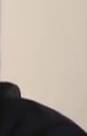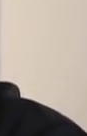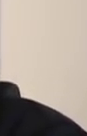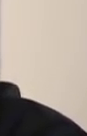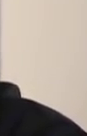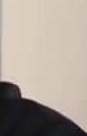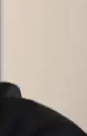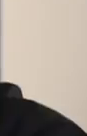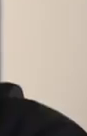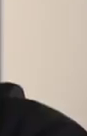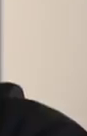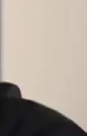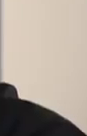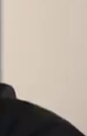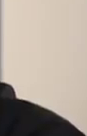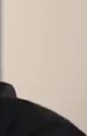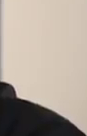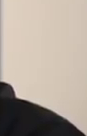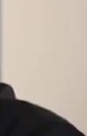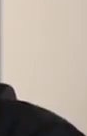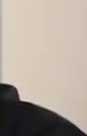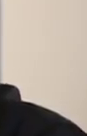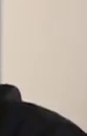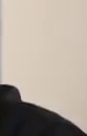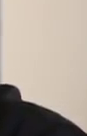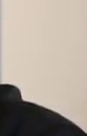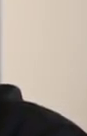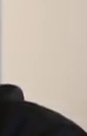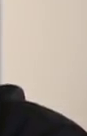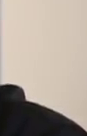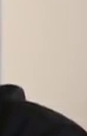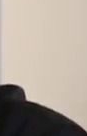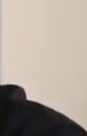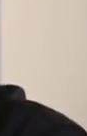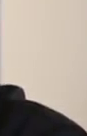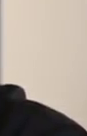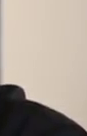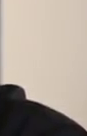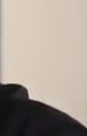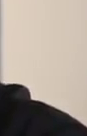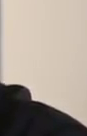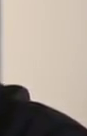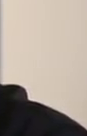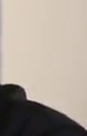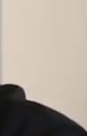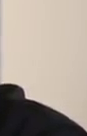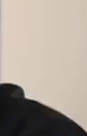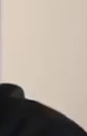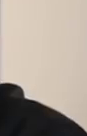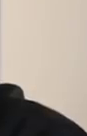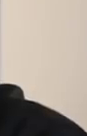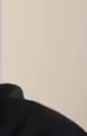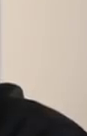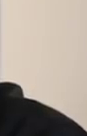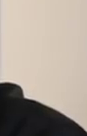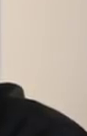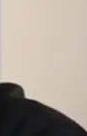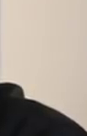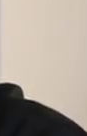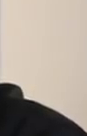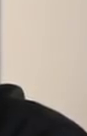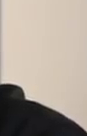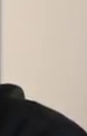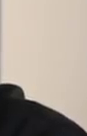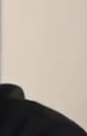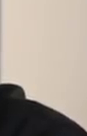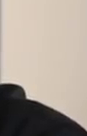court. So it's something which they're taking up. They've not ignored it. And on the issue of the release of the elections, that